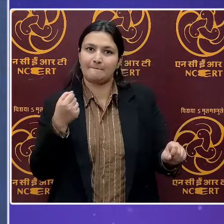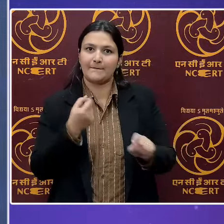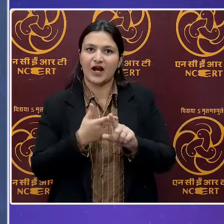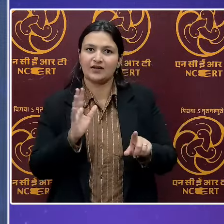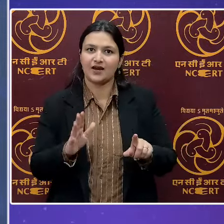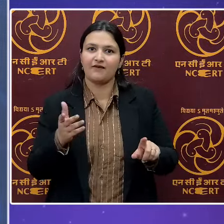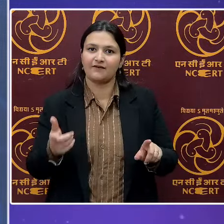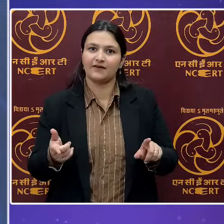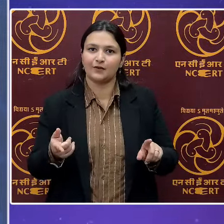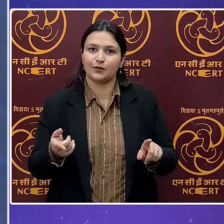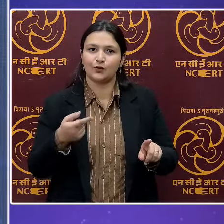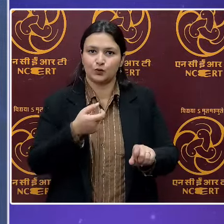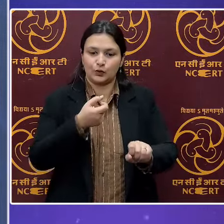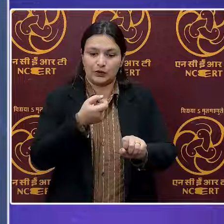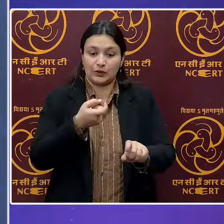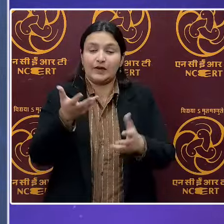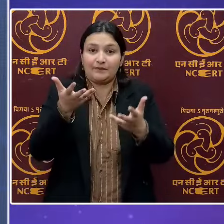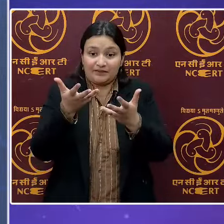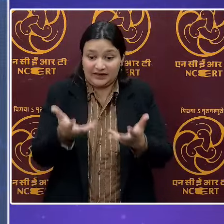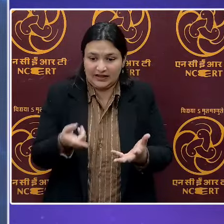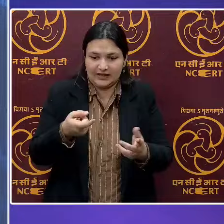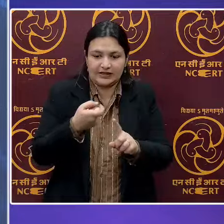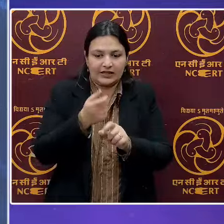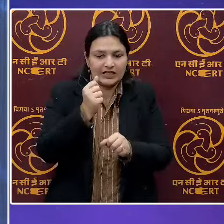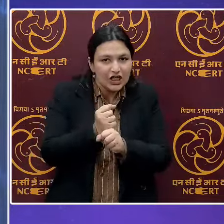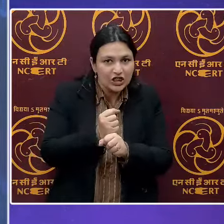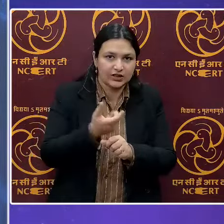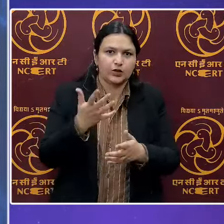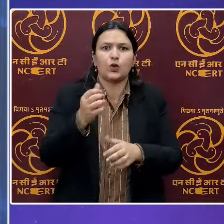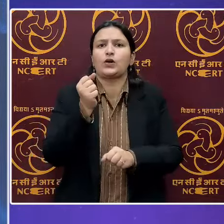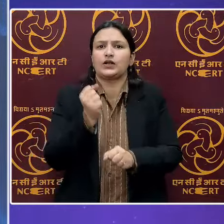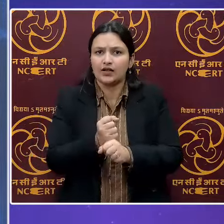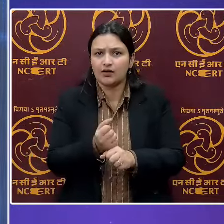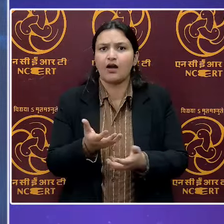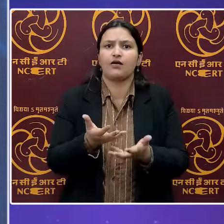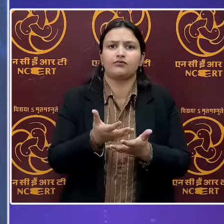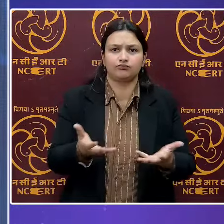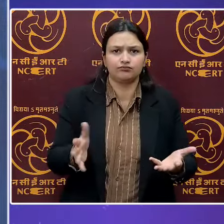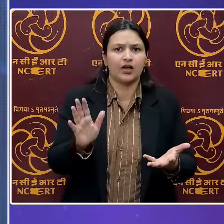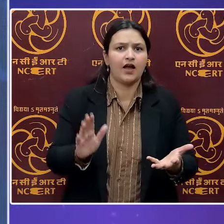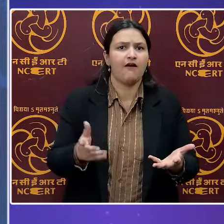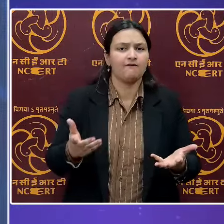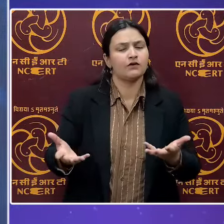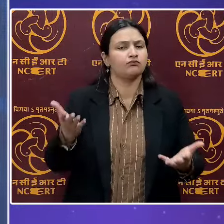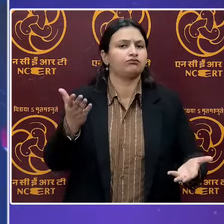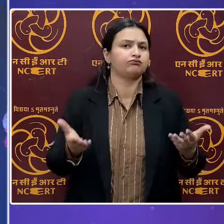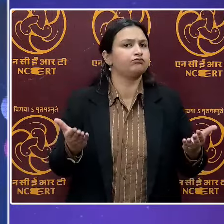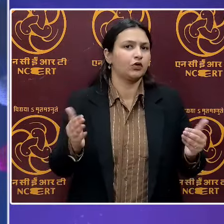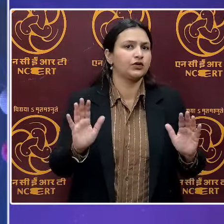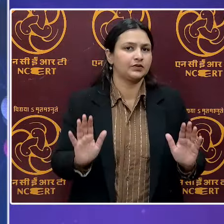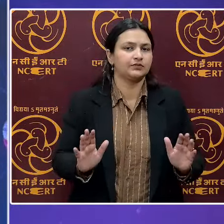on this side you keep, say, 1 kg weight, on this side is the sugar. And the pan is balanced. So we'll